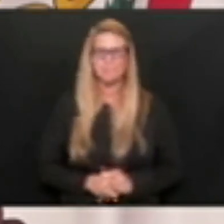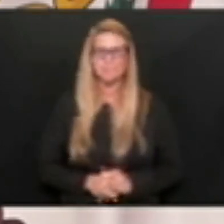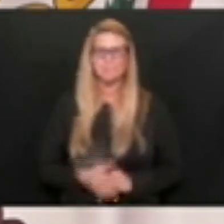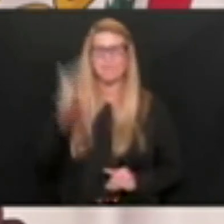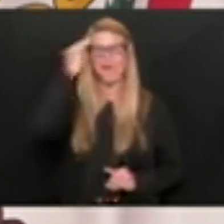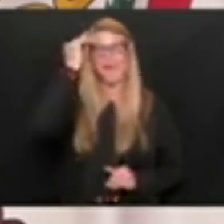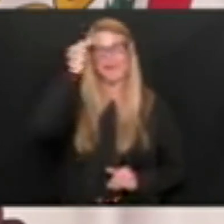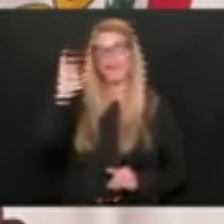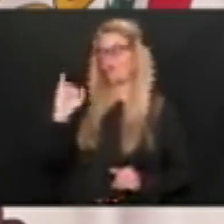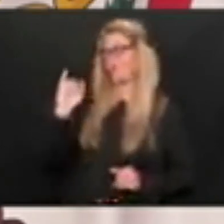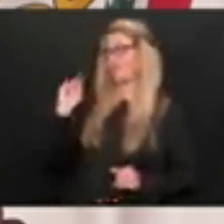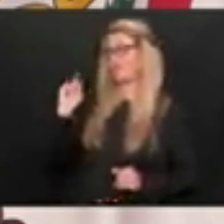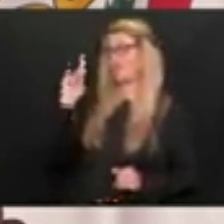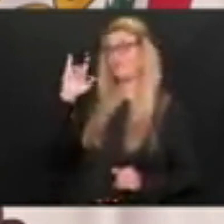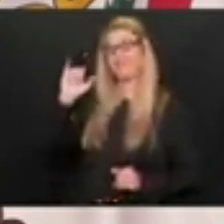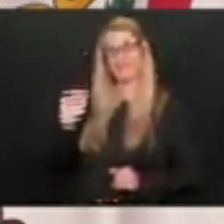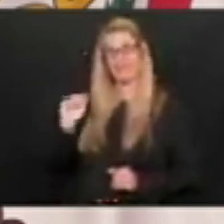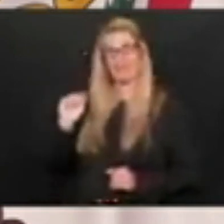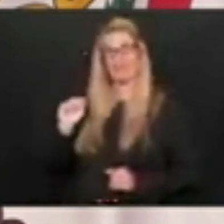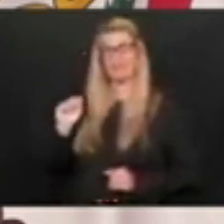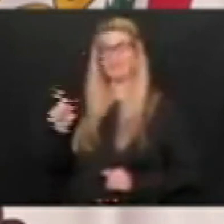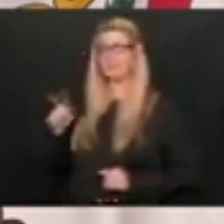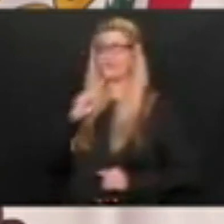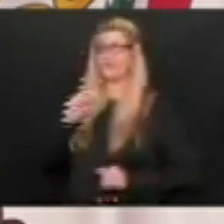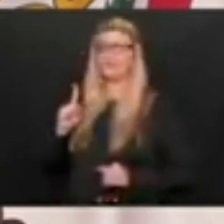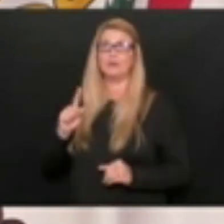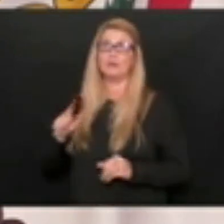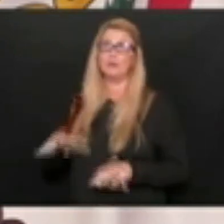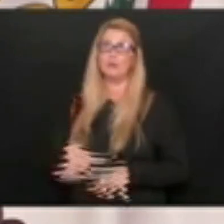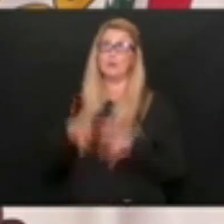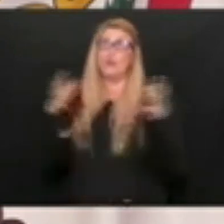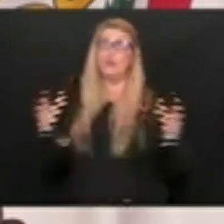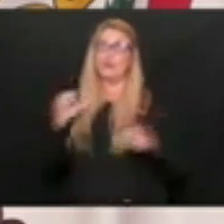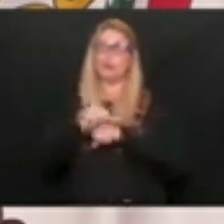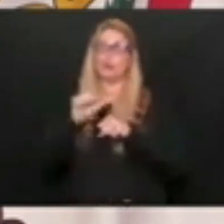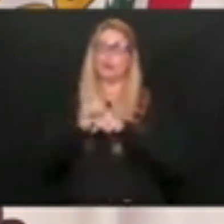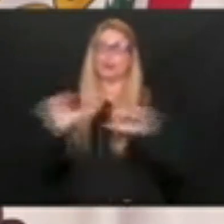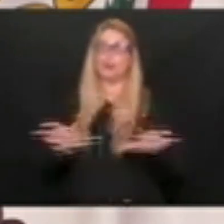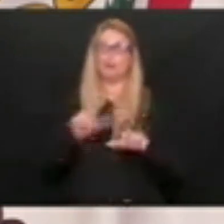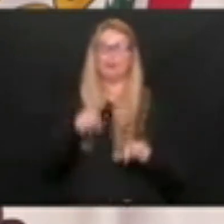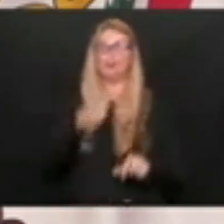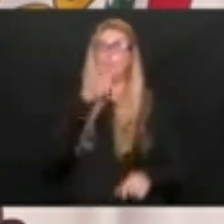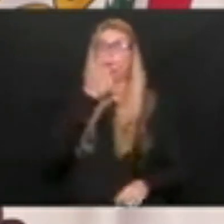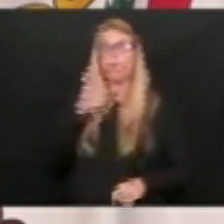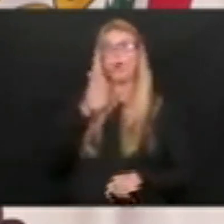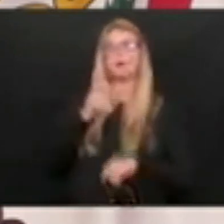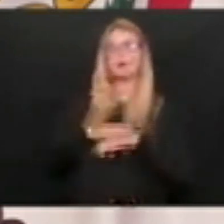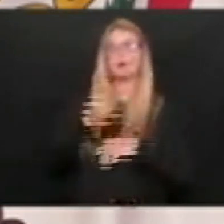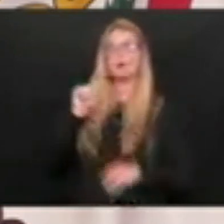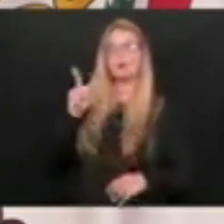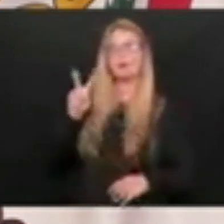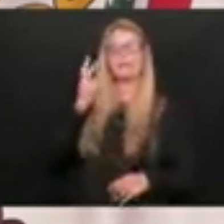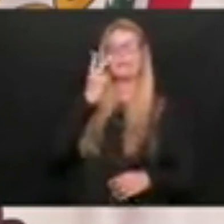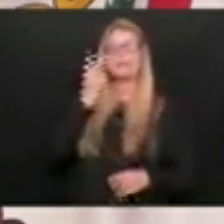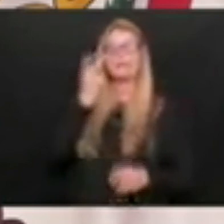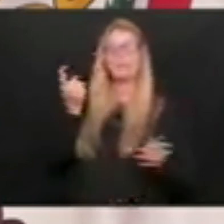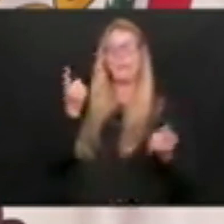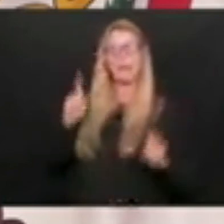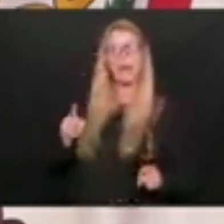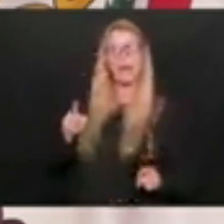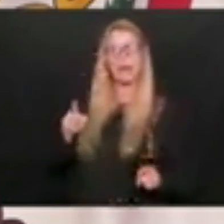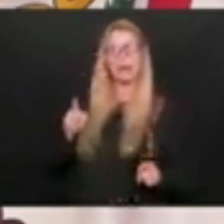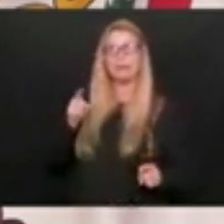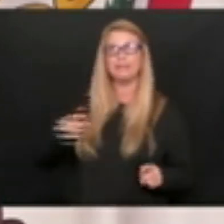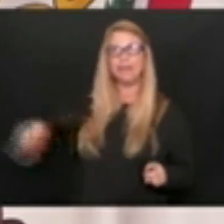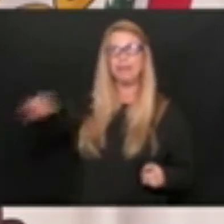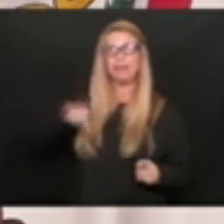got a long ways to go, but just turn on the TV and just look. Just watch. You know, watch them running